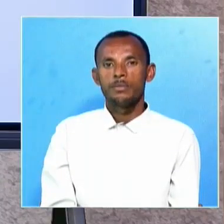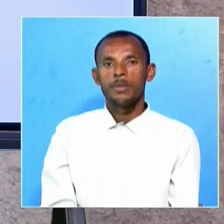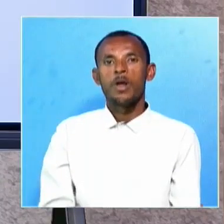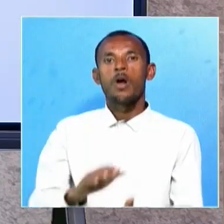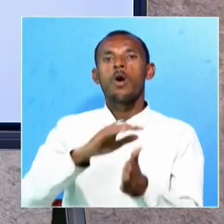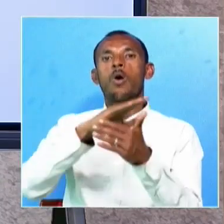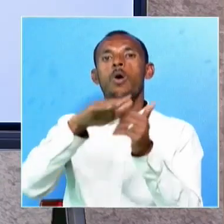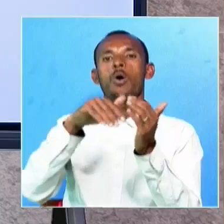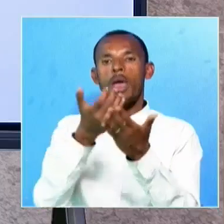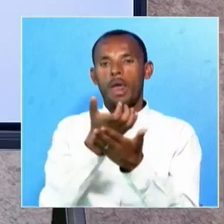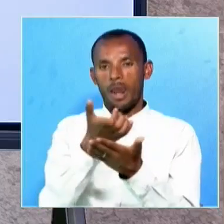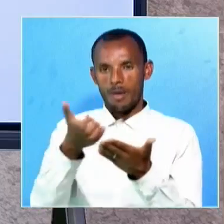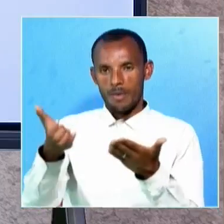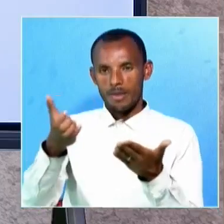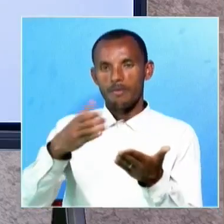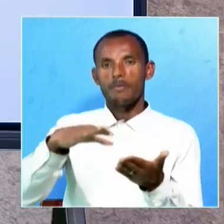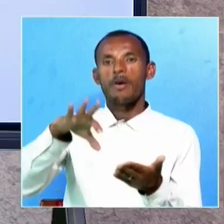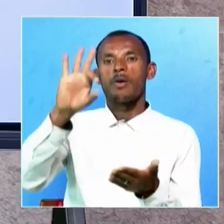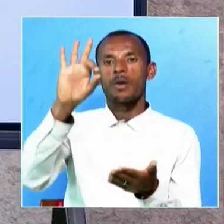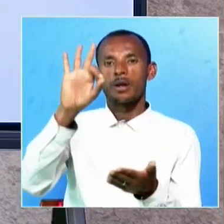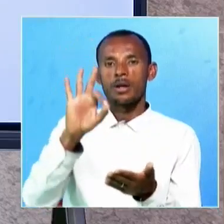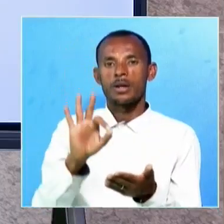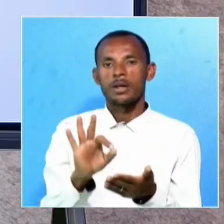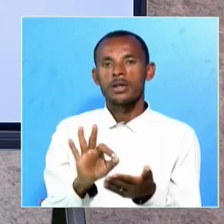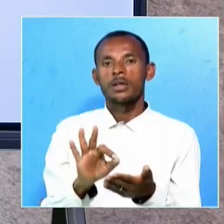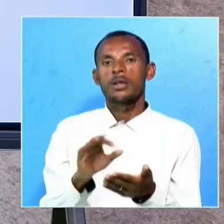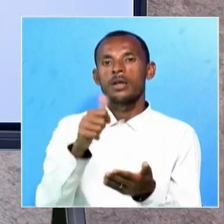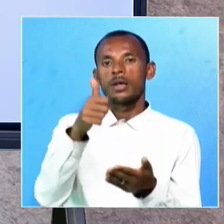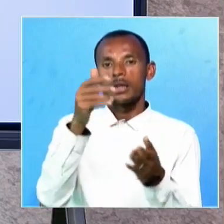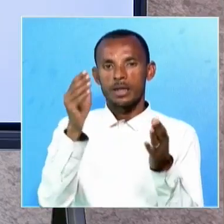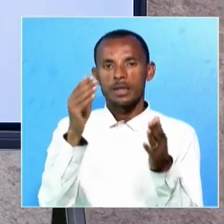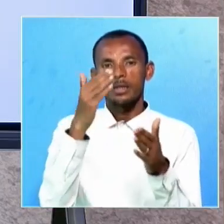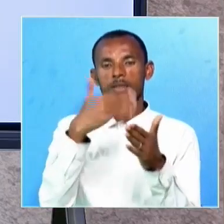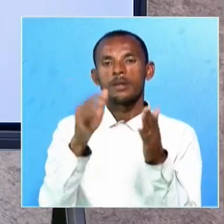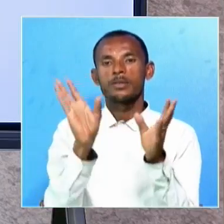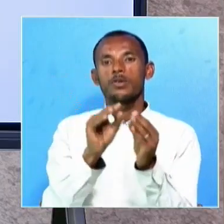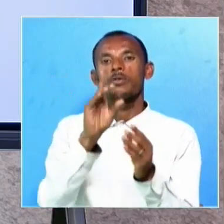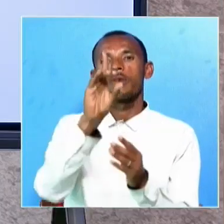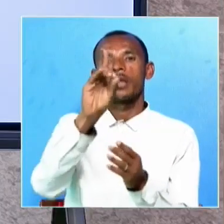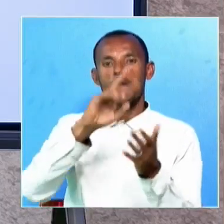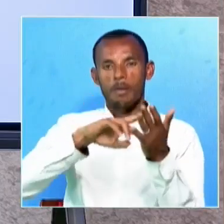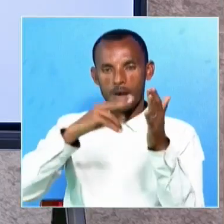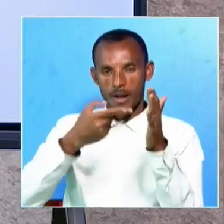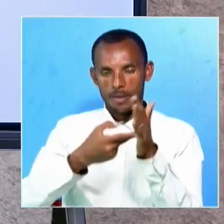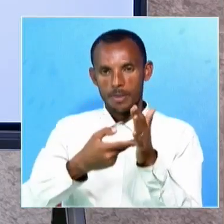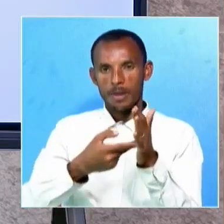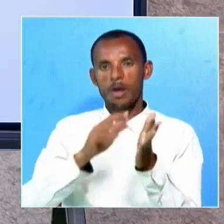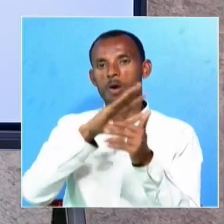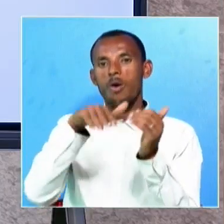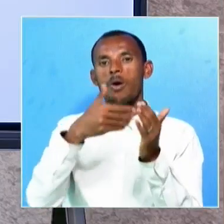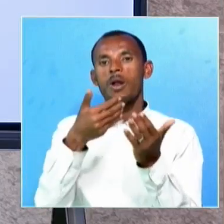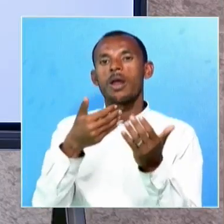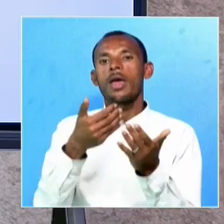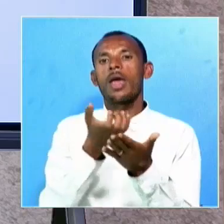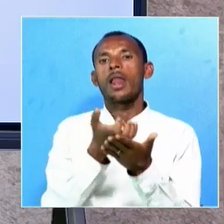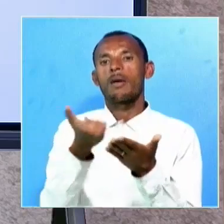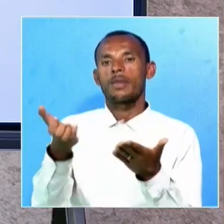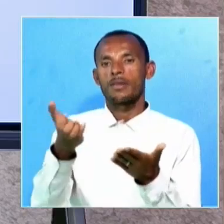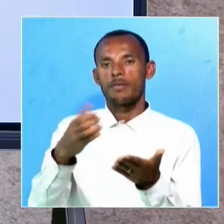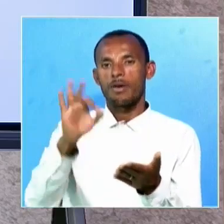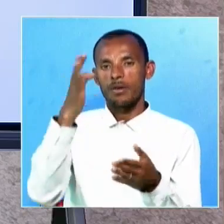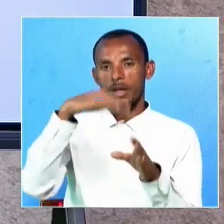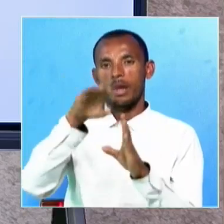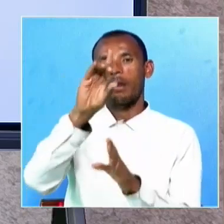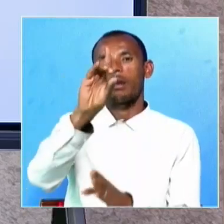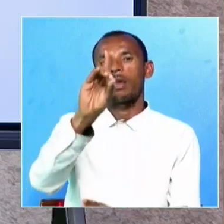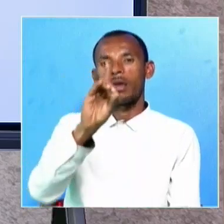All elements found, the meaning as I said earlier, A subset of D means all elements here are found in